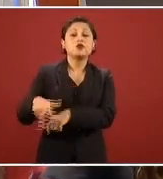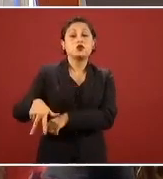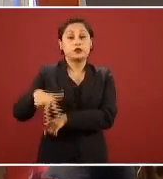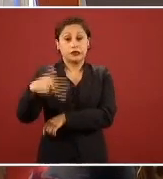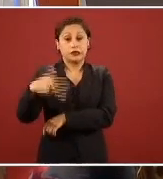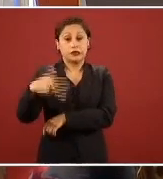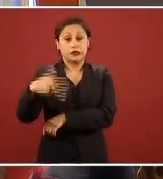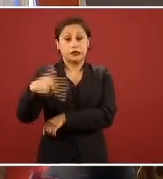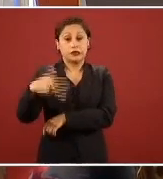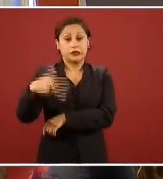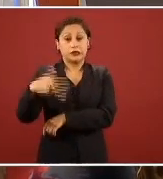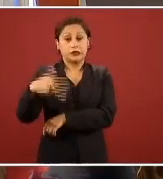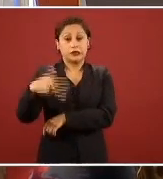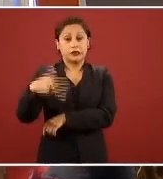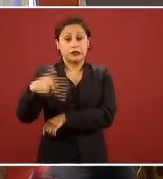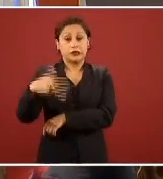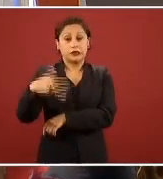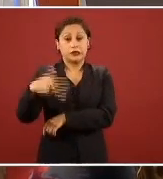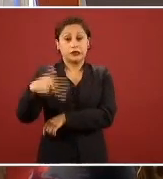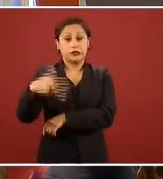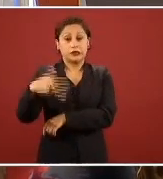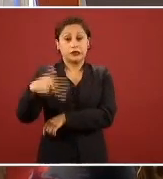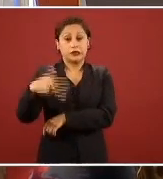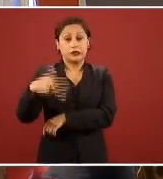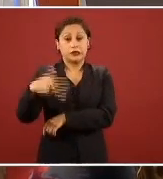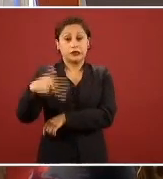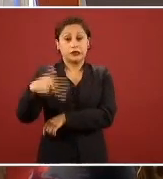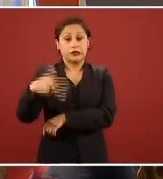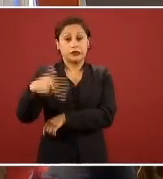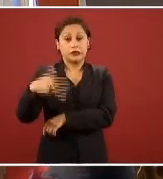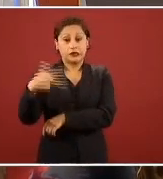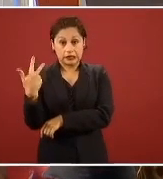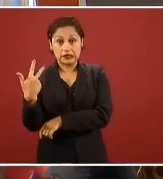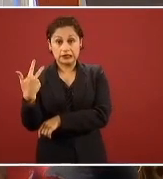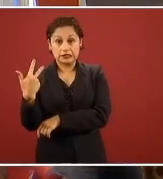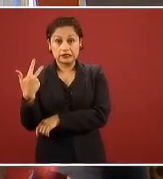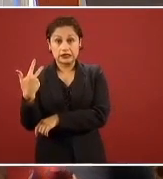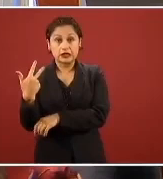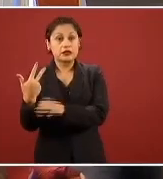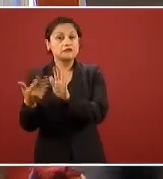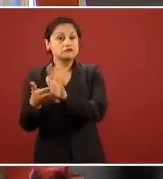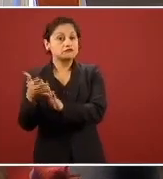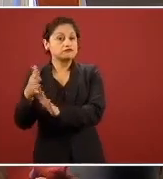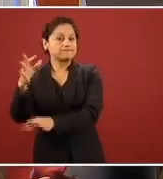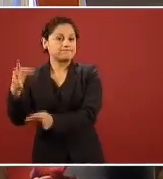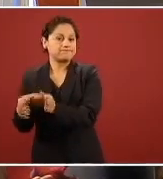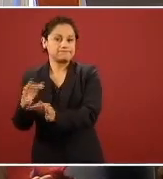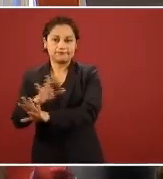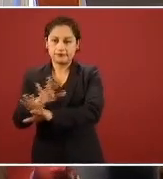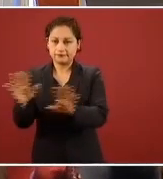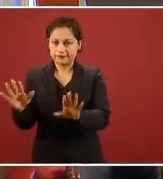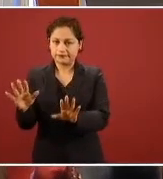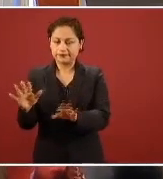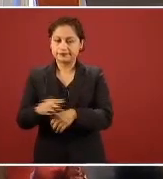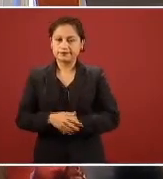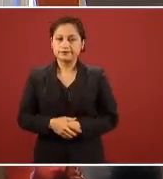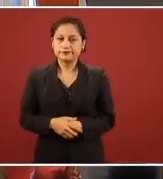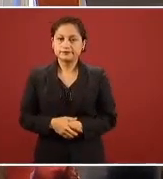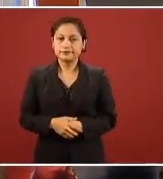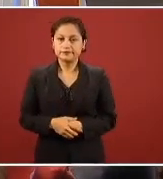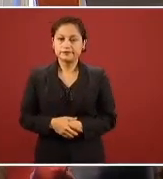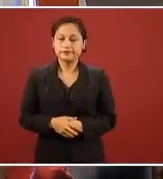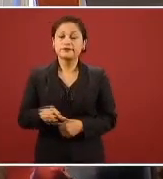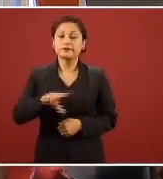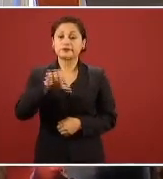estarán ya. And they'll be done by the end of the beginning of the next month. Wow. En su totalidad para ser